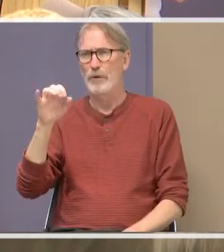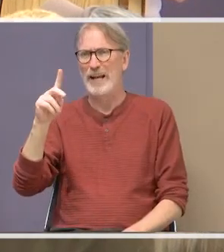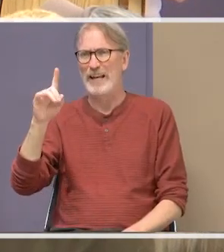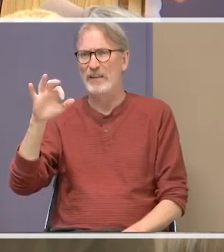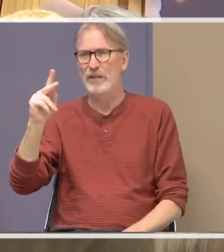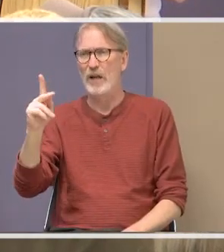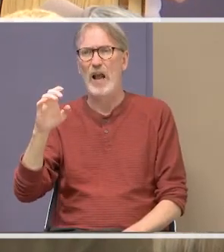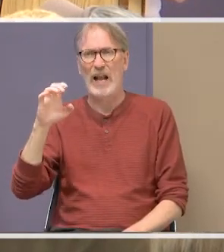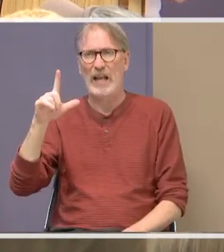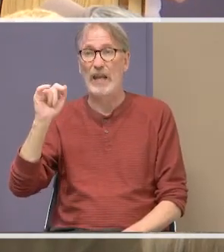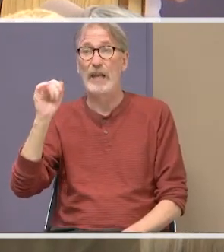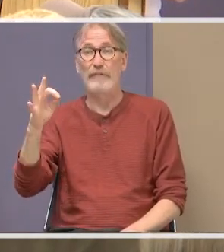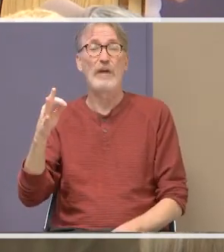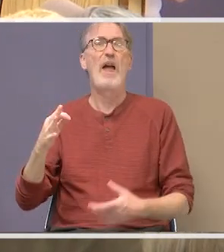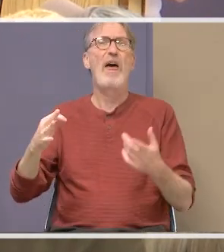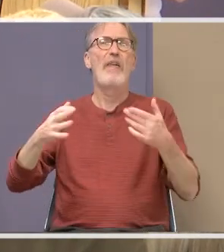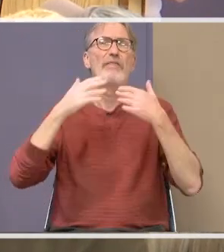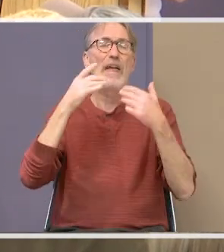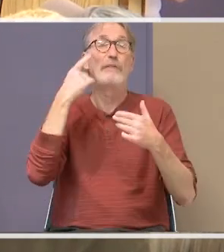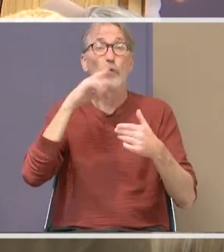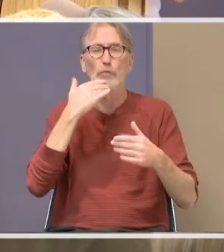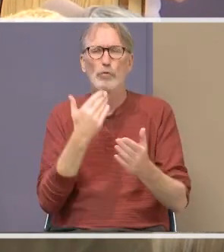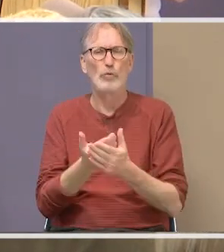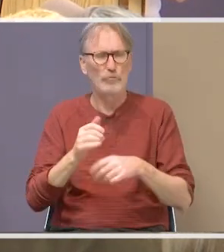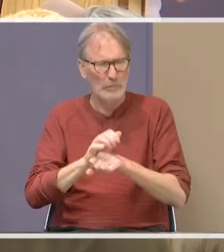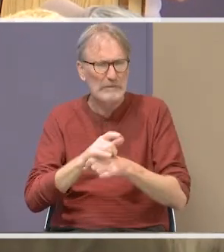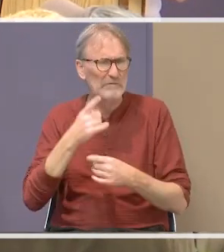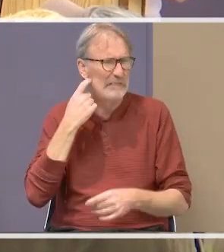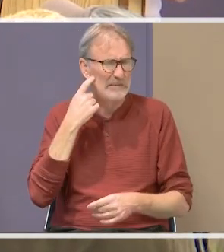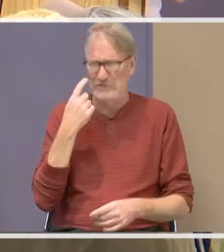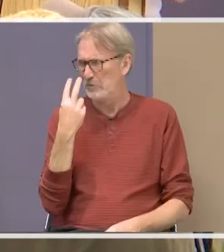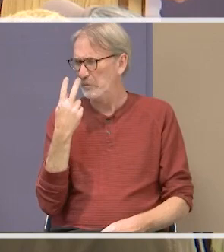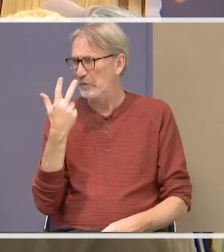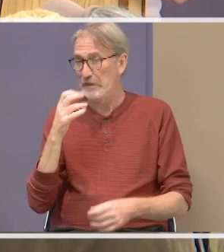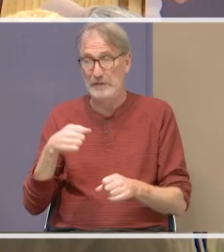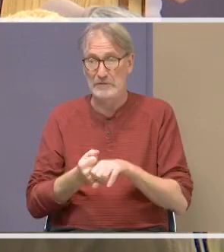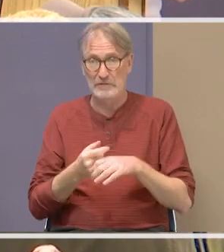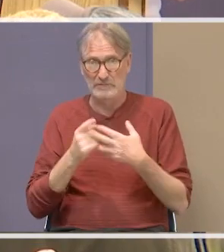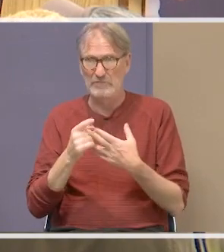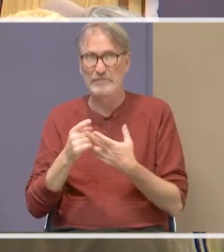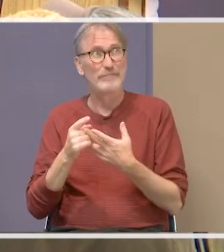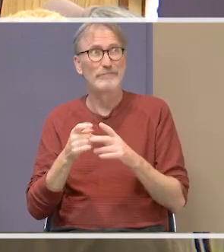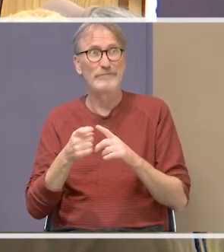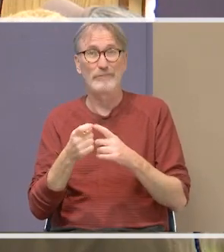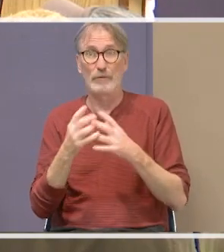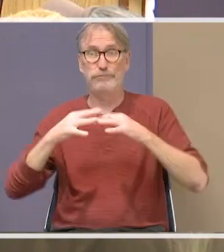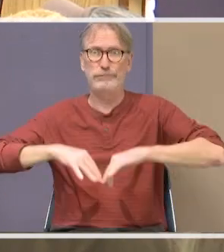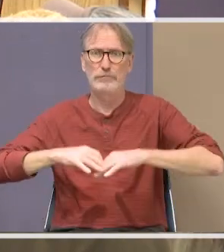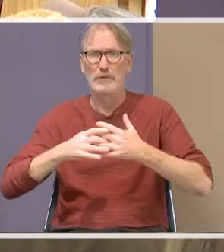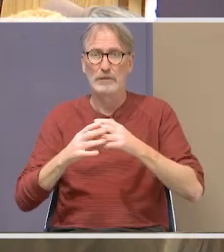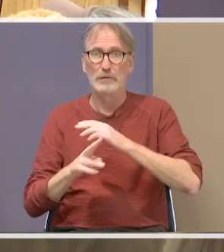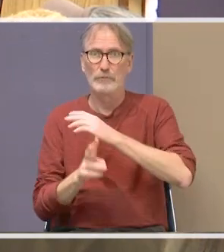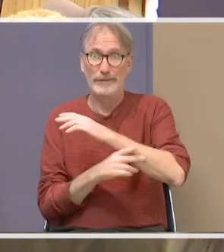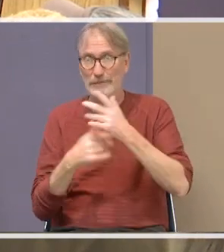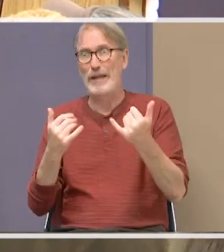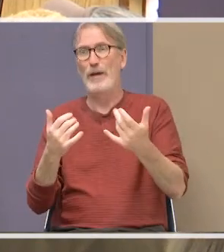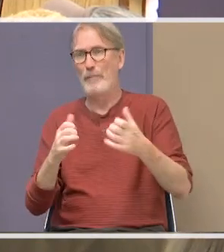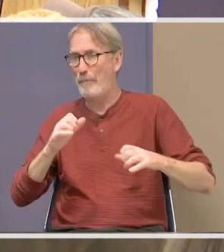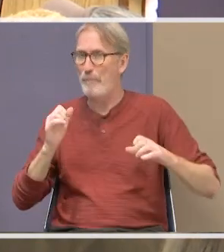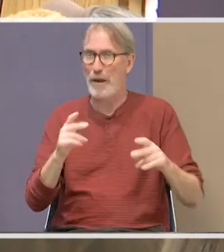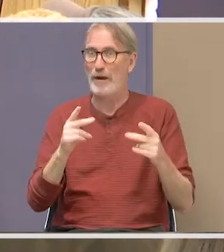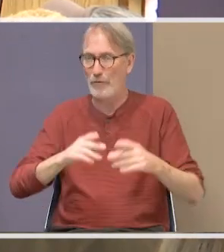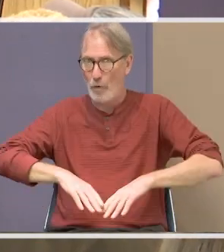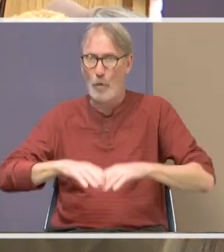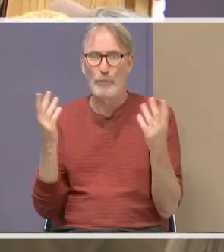thank you for all the great work that you've done over the last 2 and 3 years since the collapse of the bridge, getting this back open again. Really